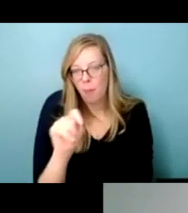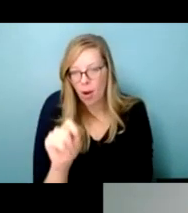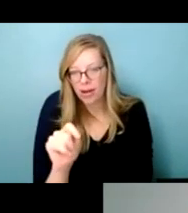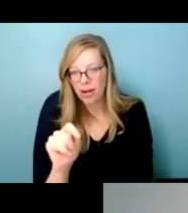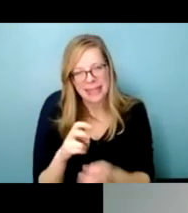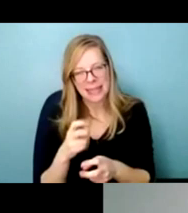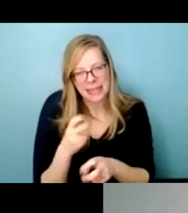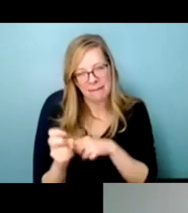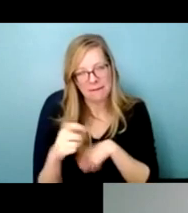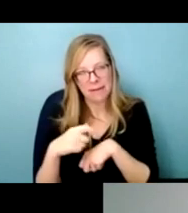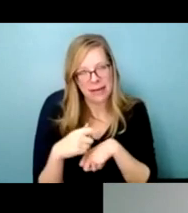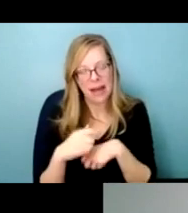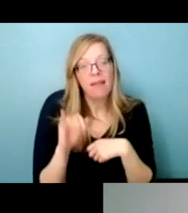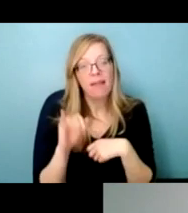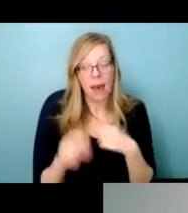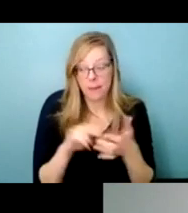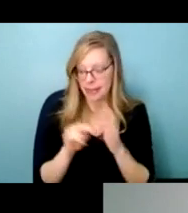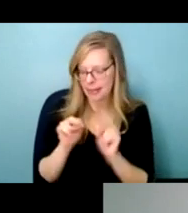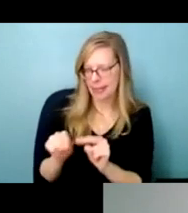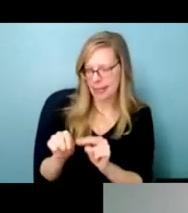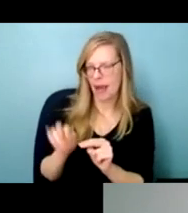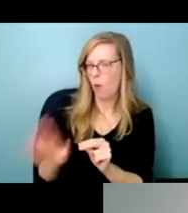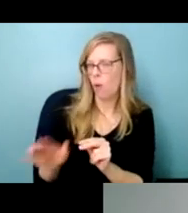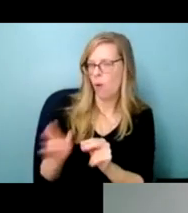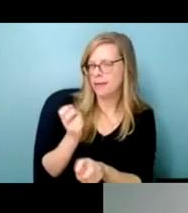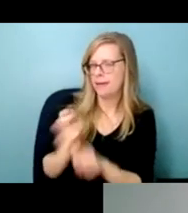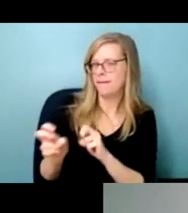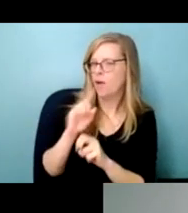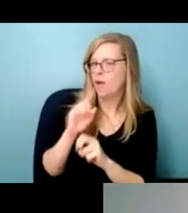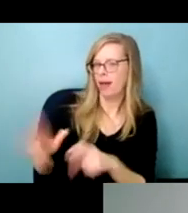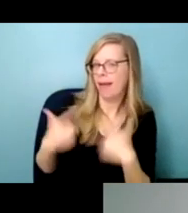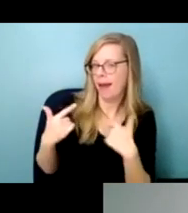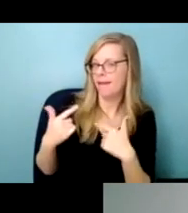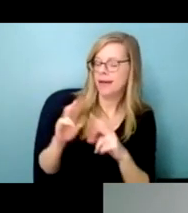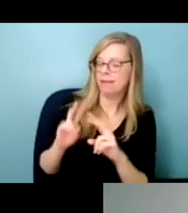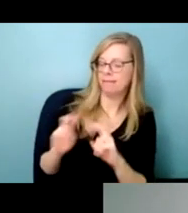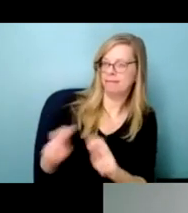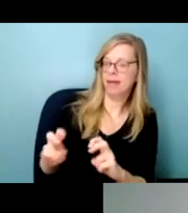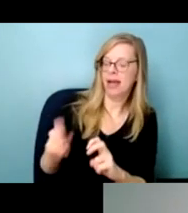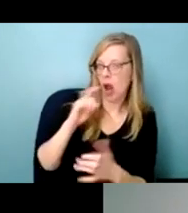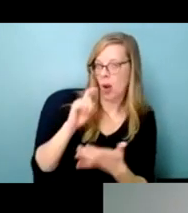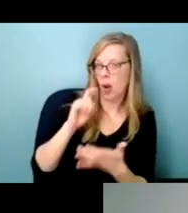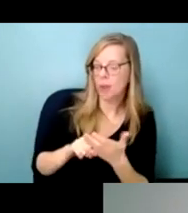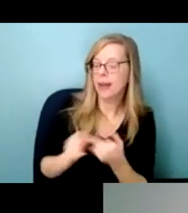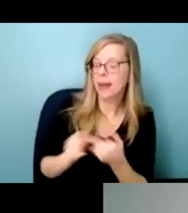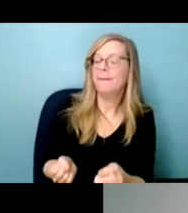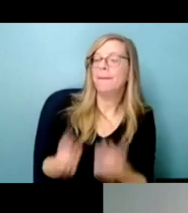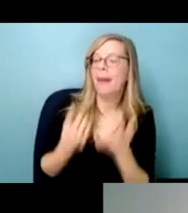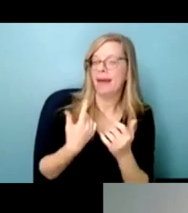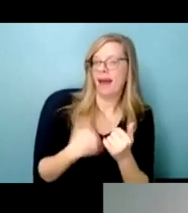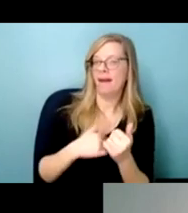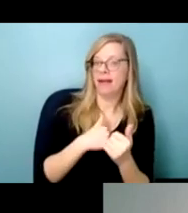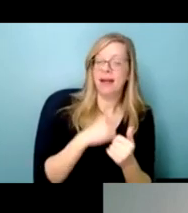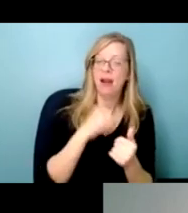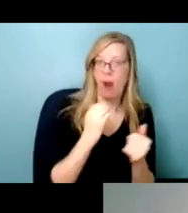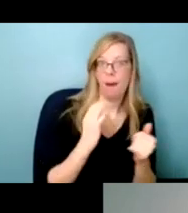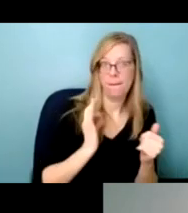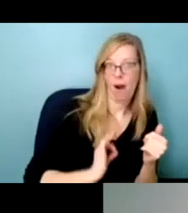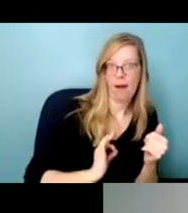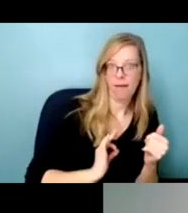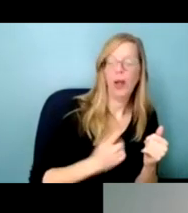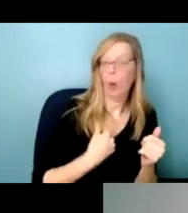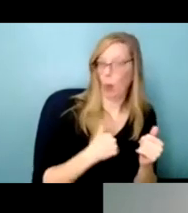the lives of the people that we serve, I think we see the entryway for where many of us nonprofit types can get